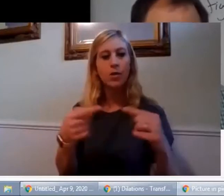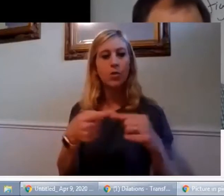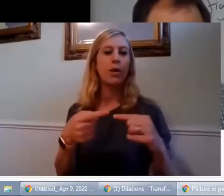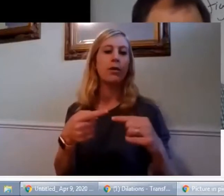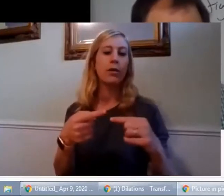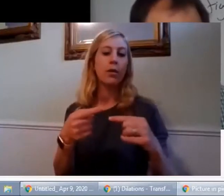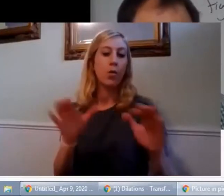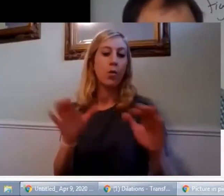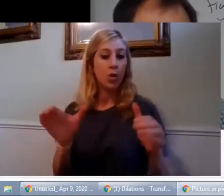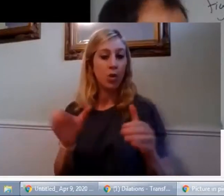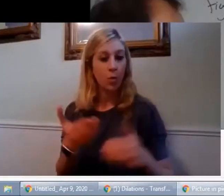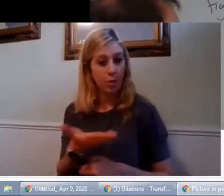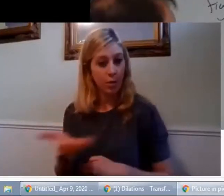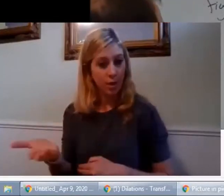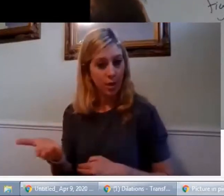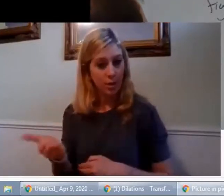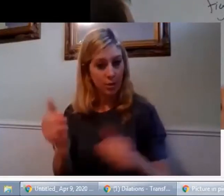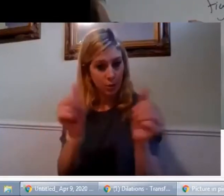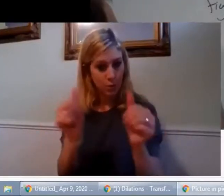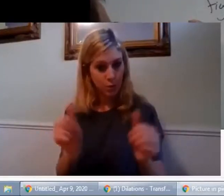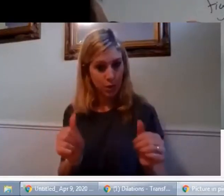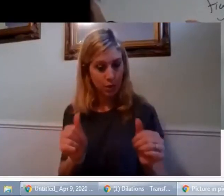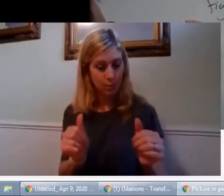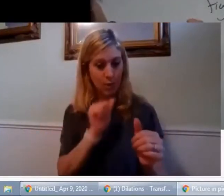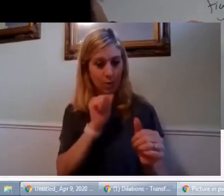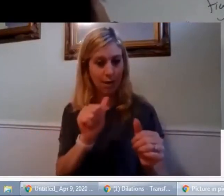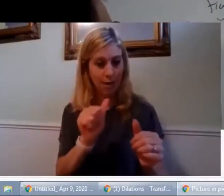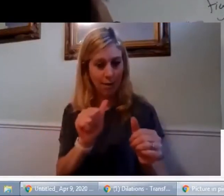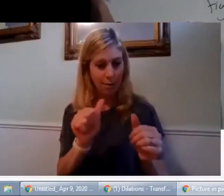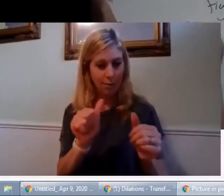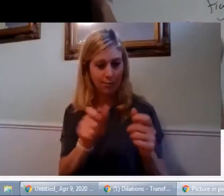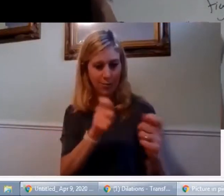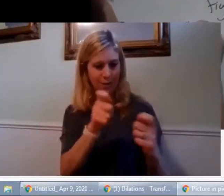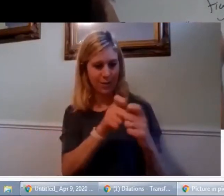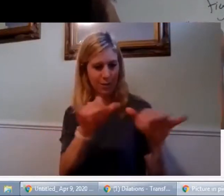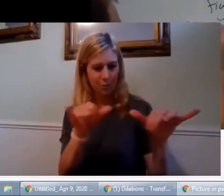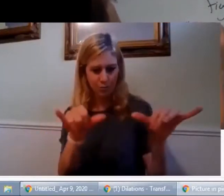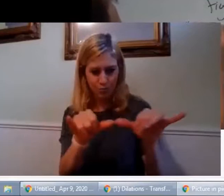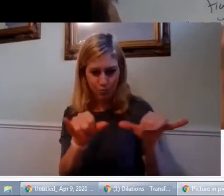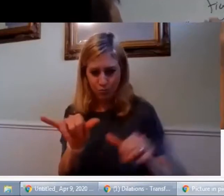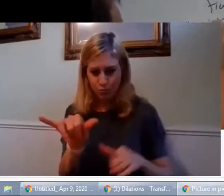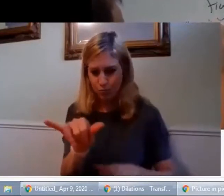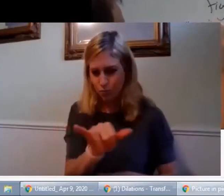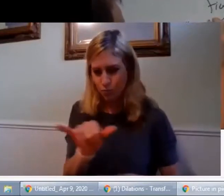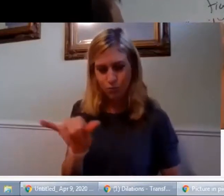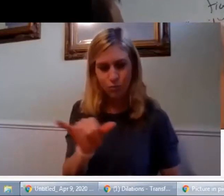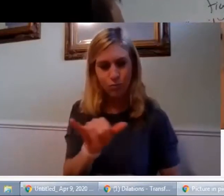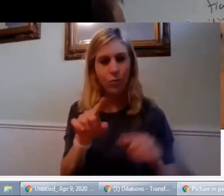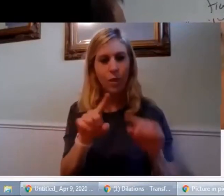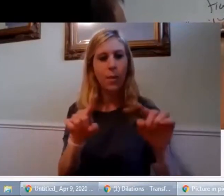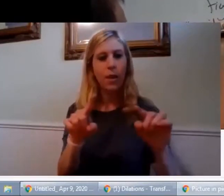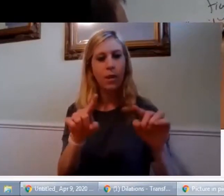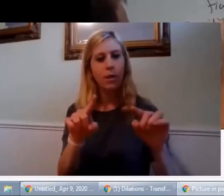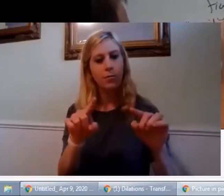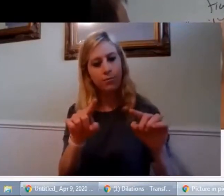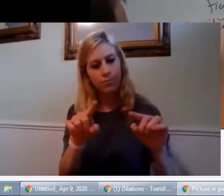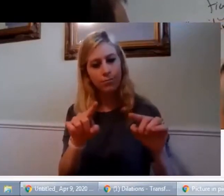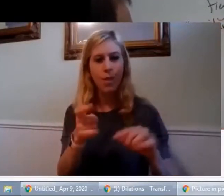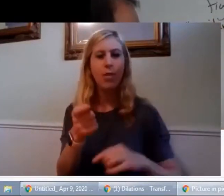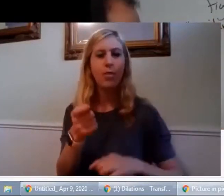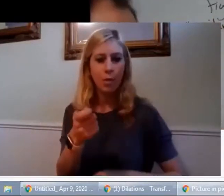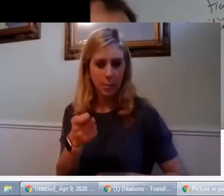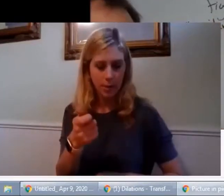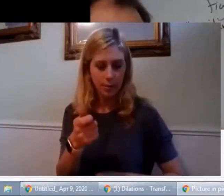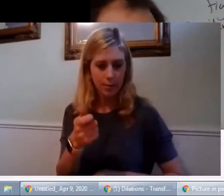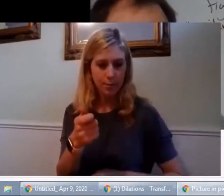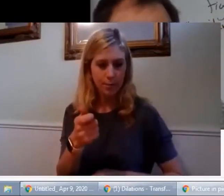be similar to each other. So this is something that we're kind of talk about in our next unit, is how these shapes end up